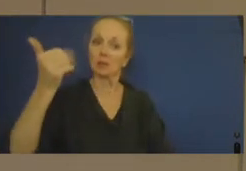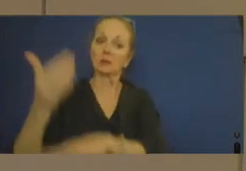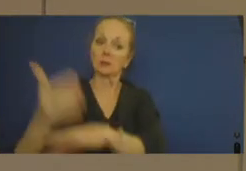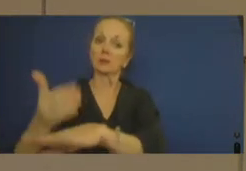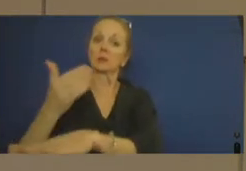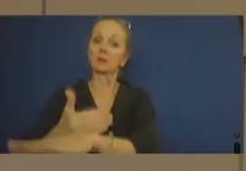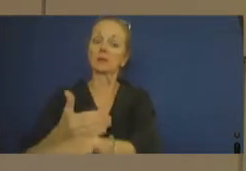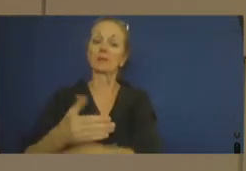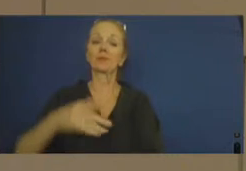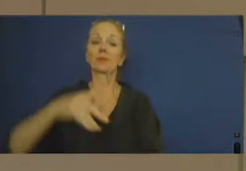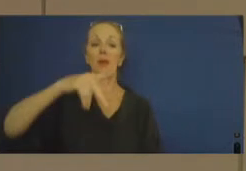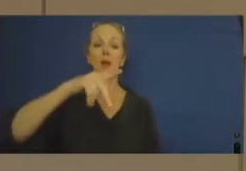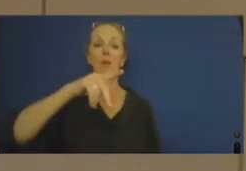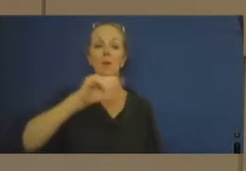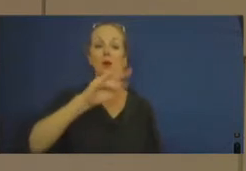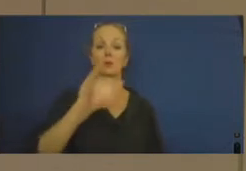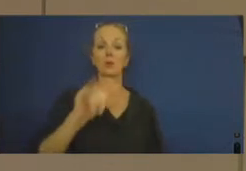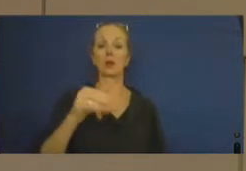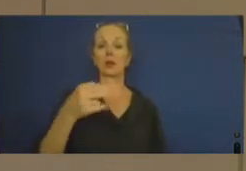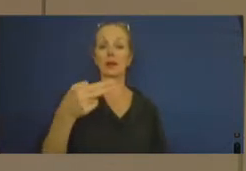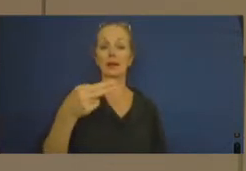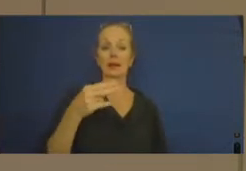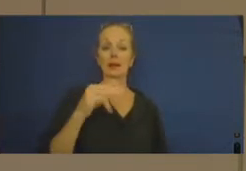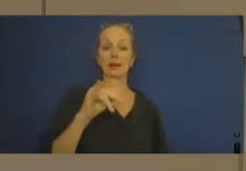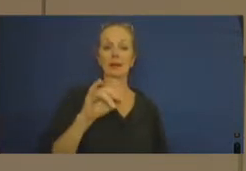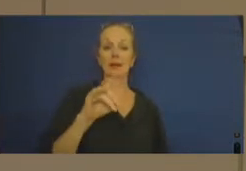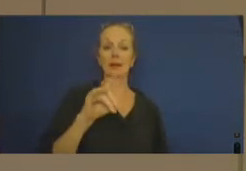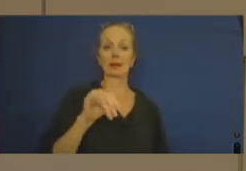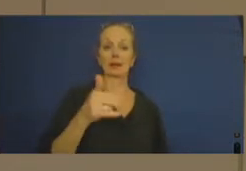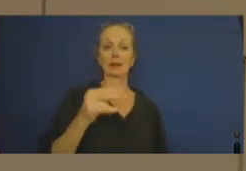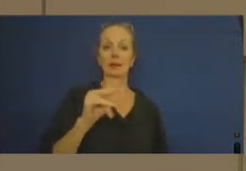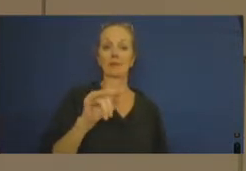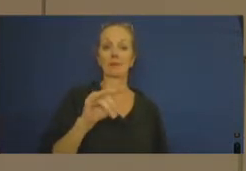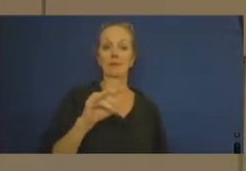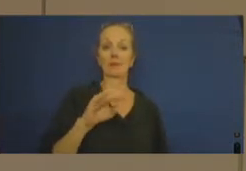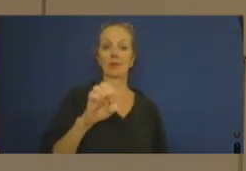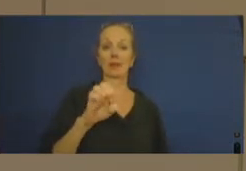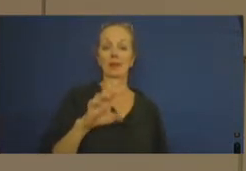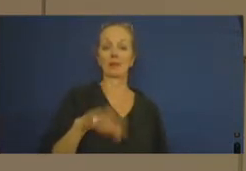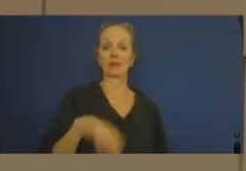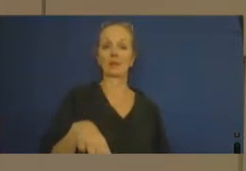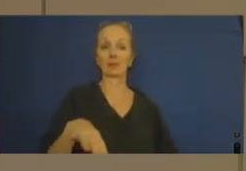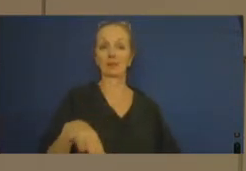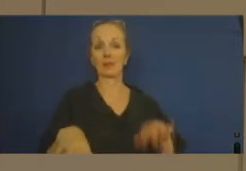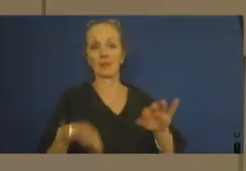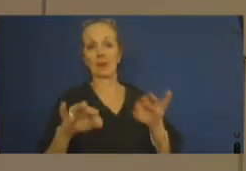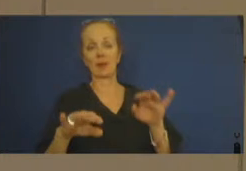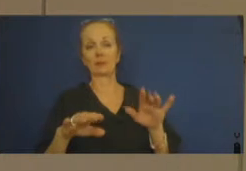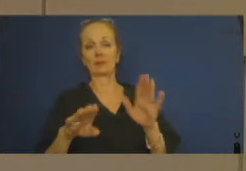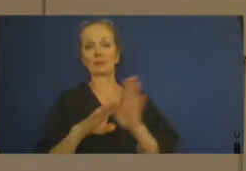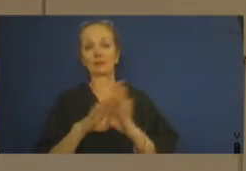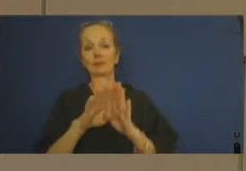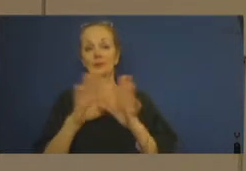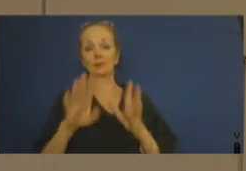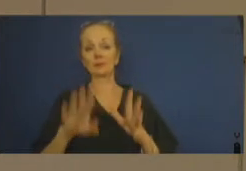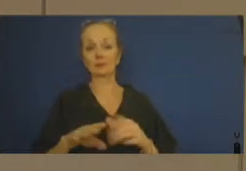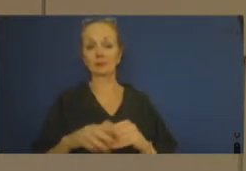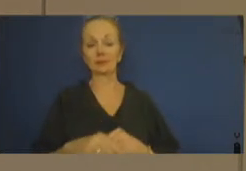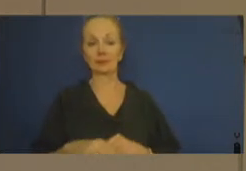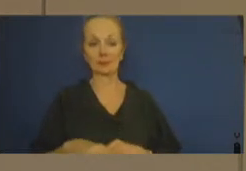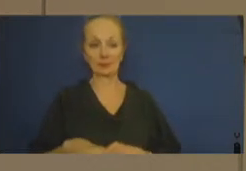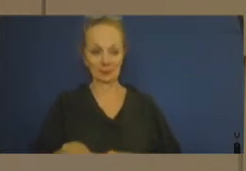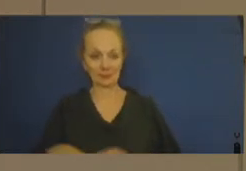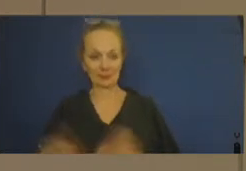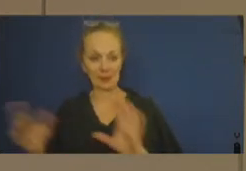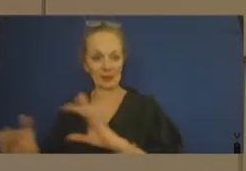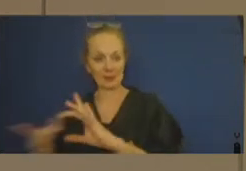Prosperity Hidden Valley is joining us this evening. They've been selected as our developer. They have ties to the